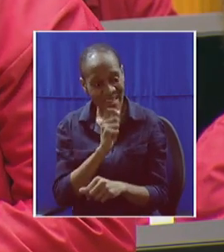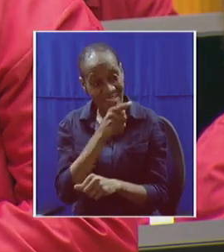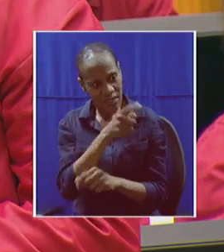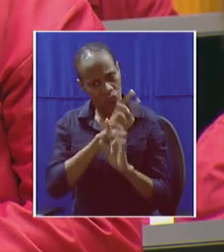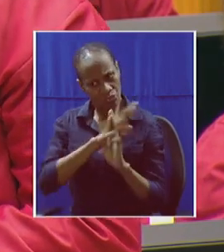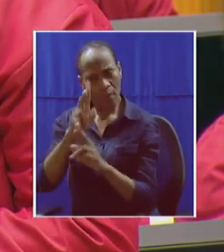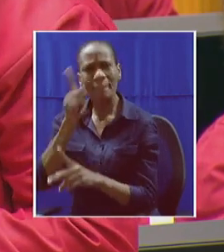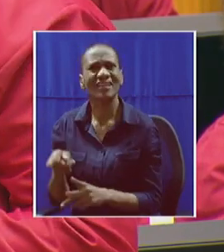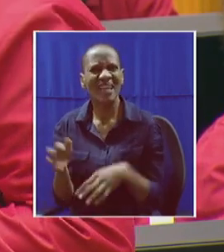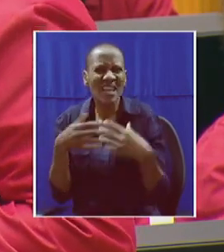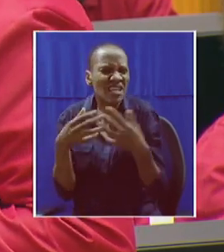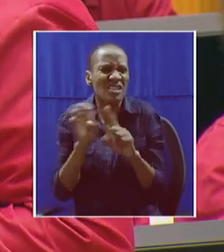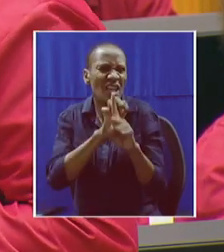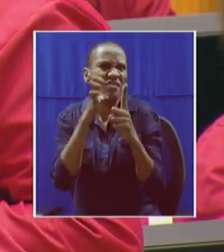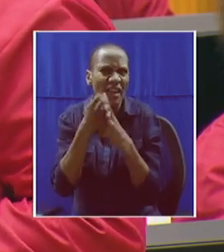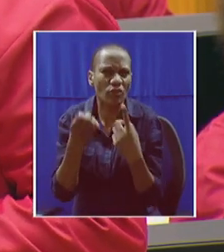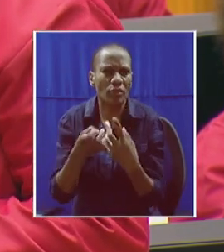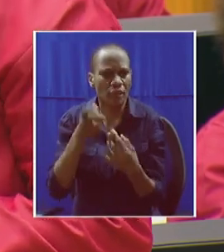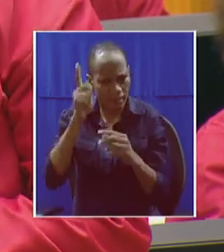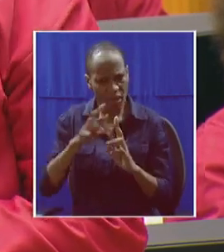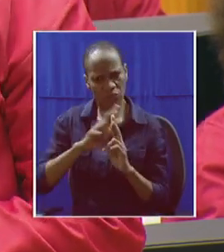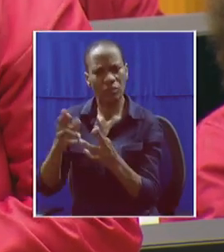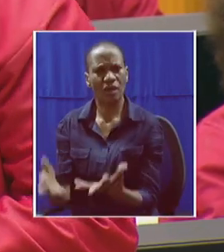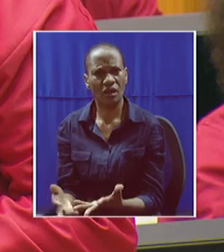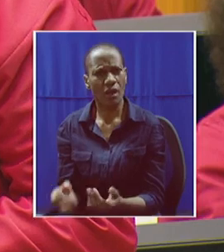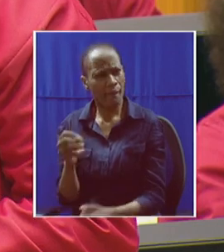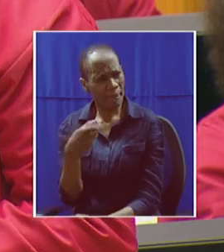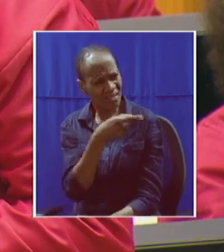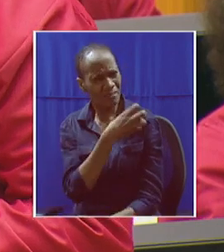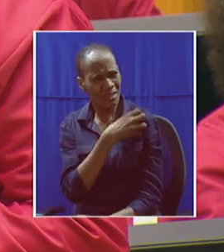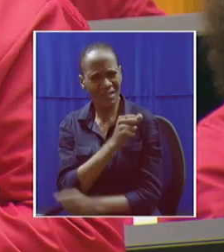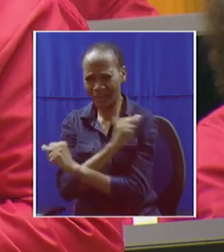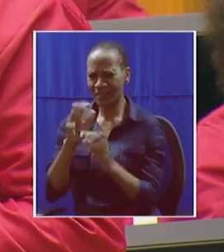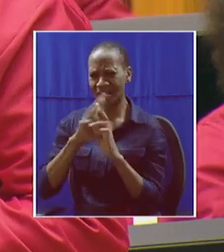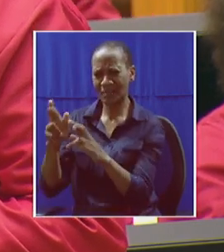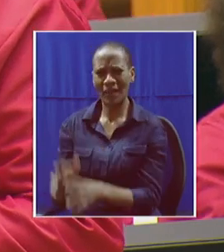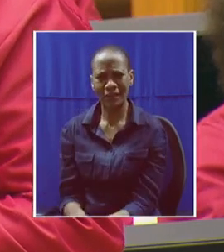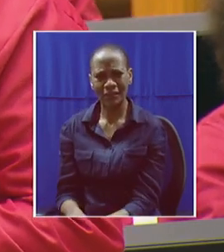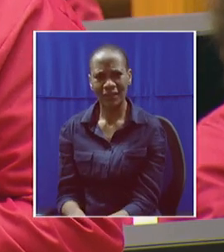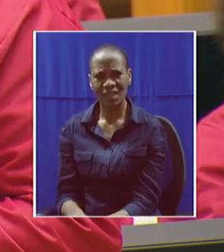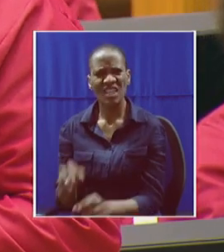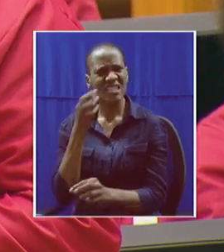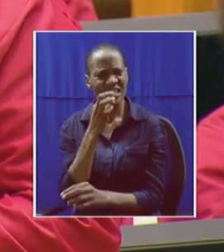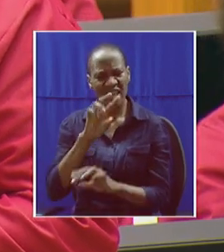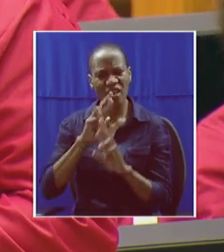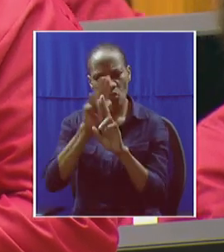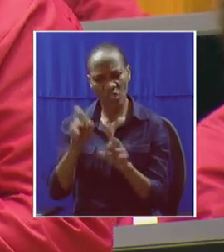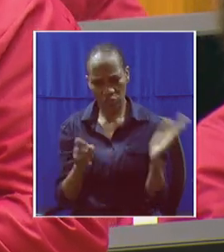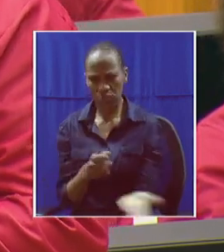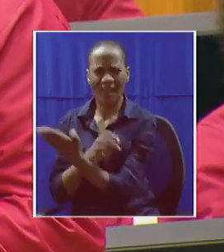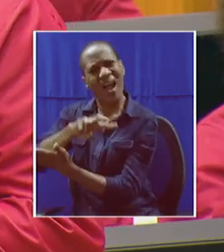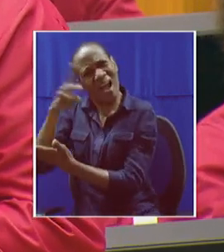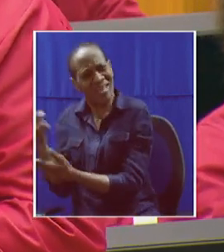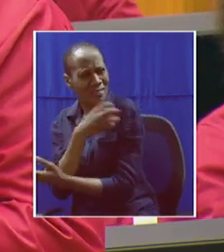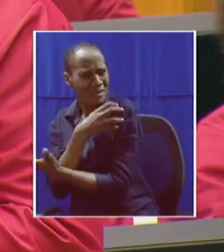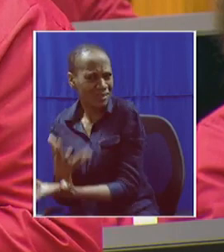environment and everything else that has been asked now but she's not responding to questions she's just referring to someone else that is irresponsible what